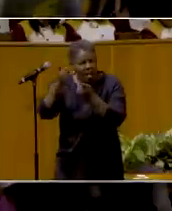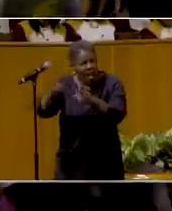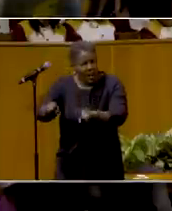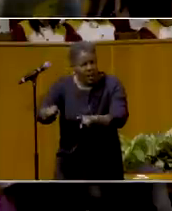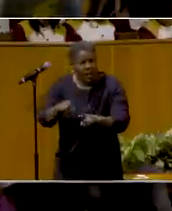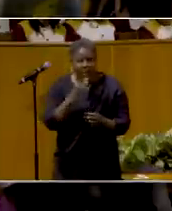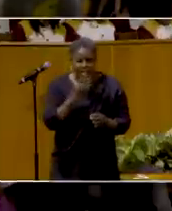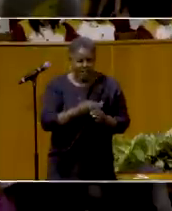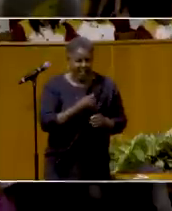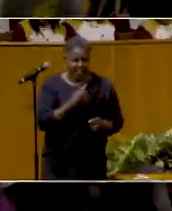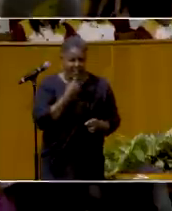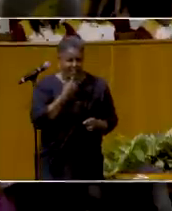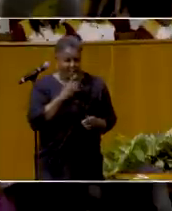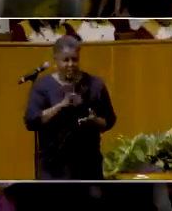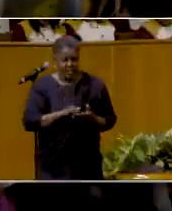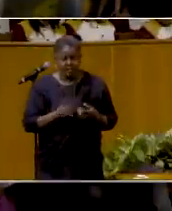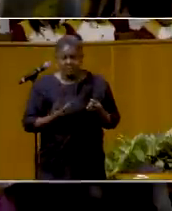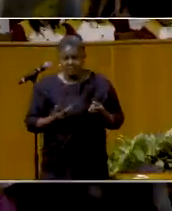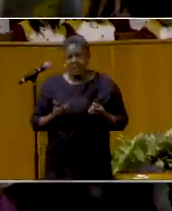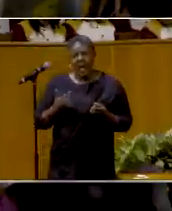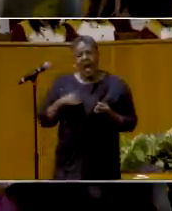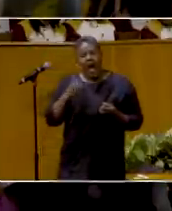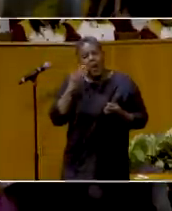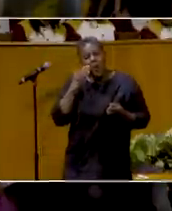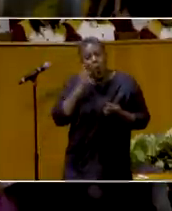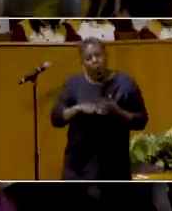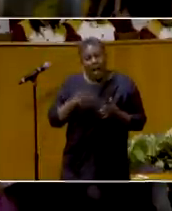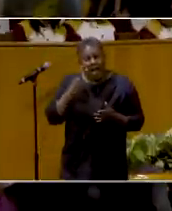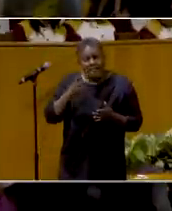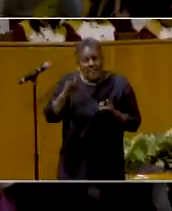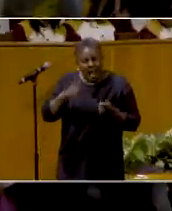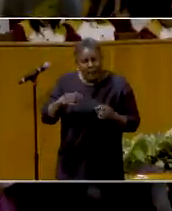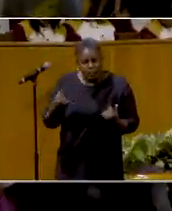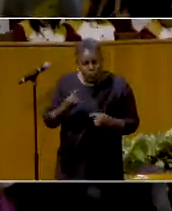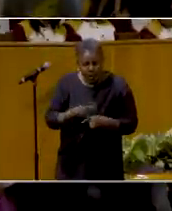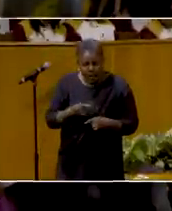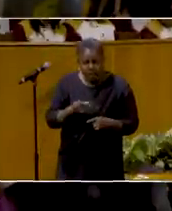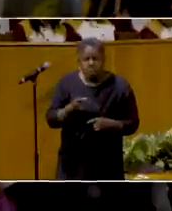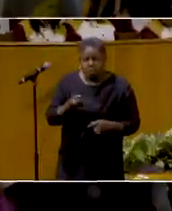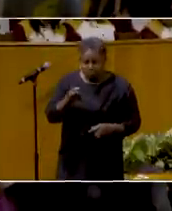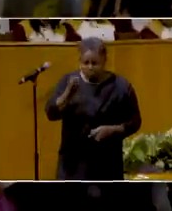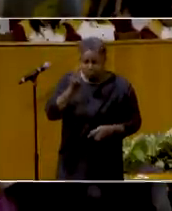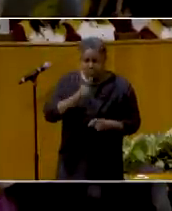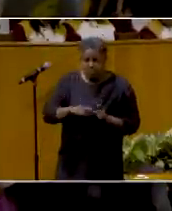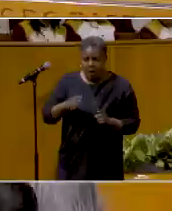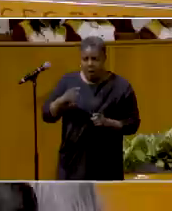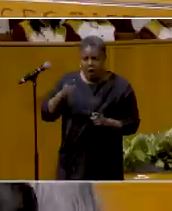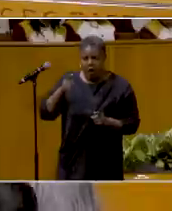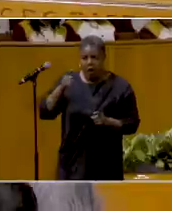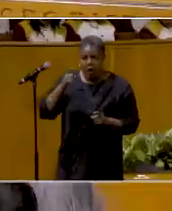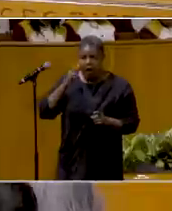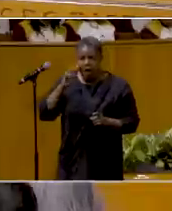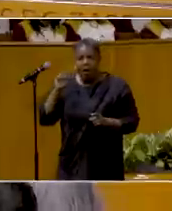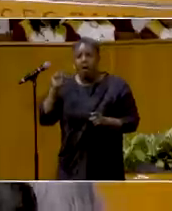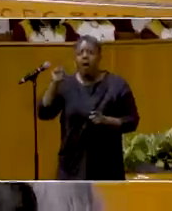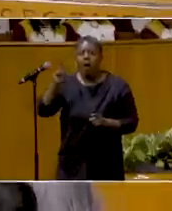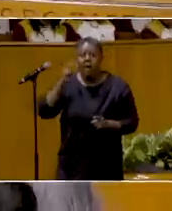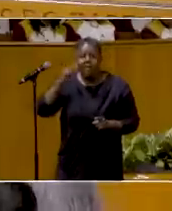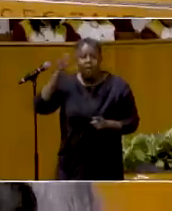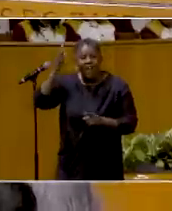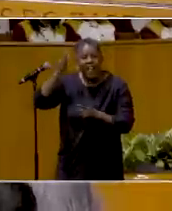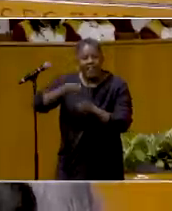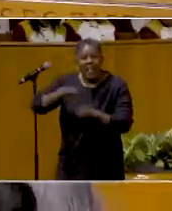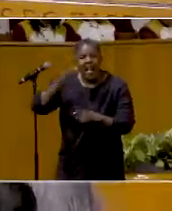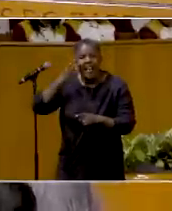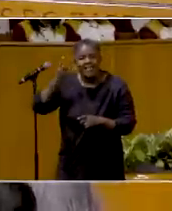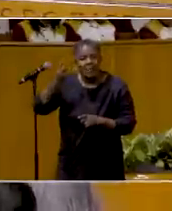Faith says, Theron, I know what I see today, but in my eyes of faith, I